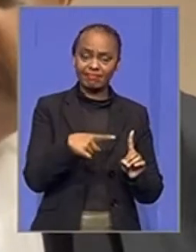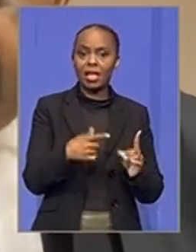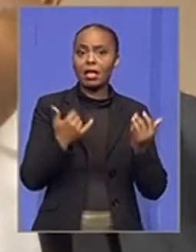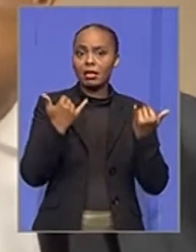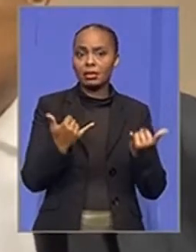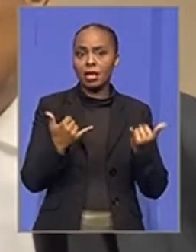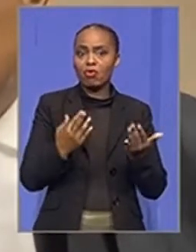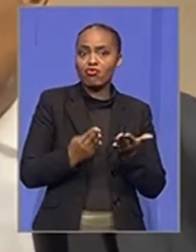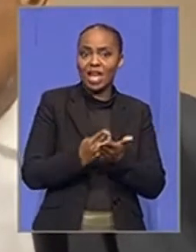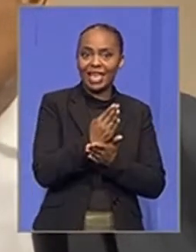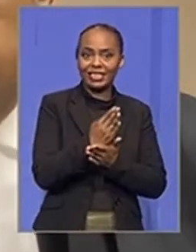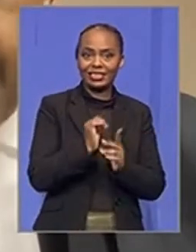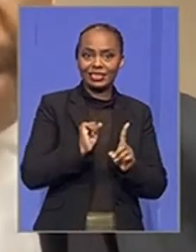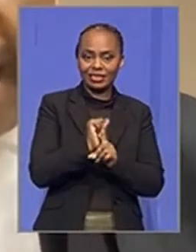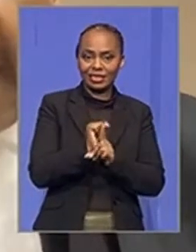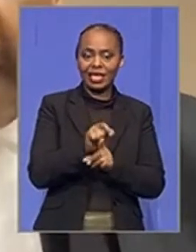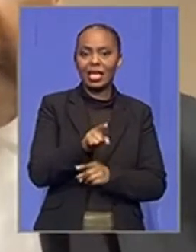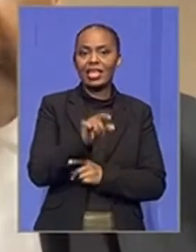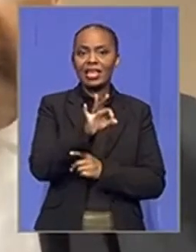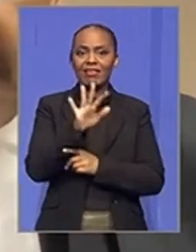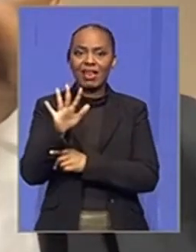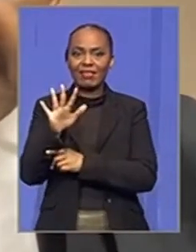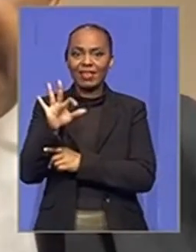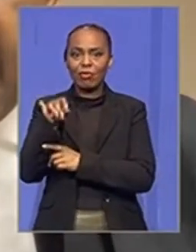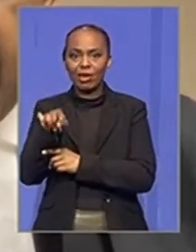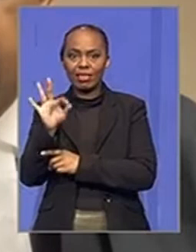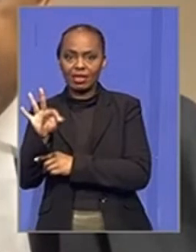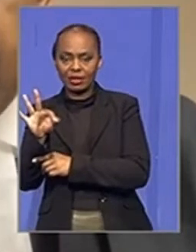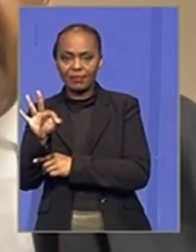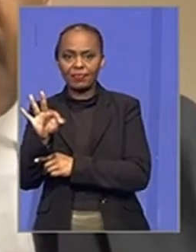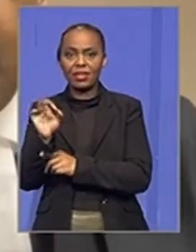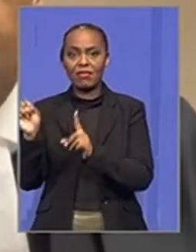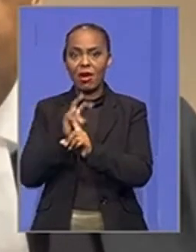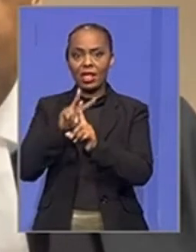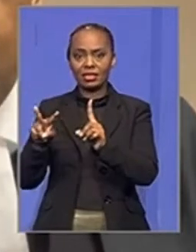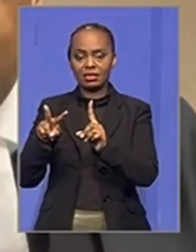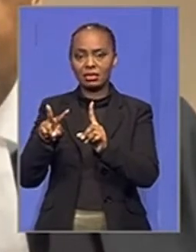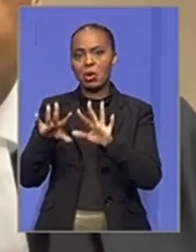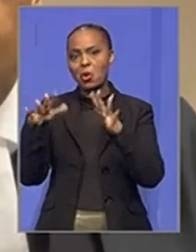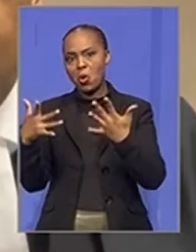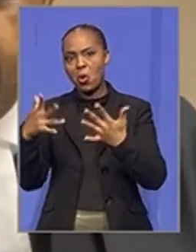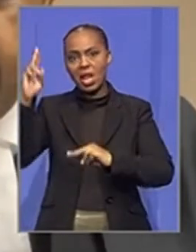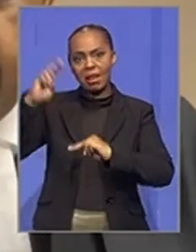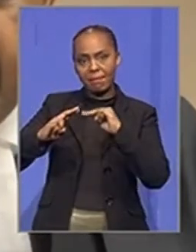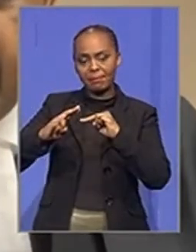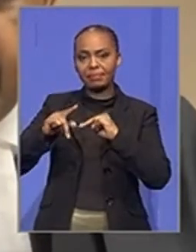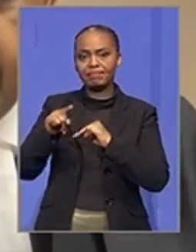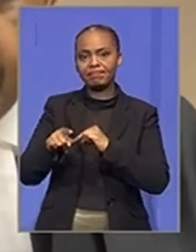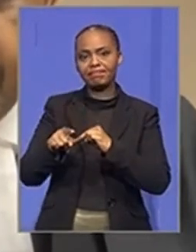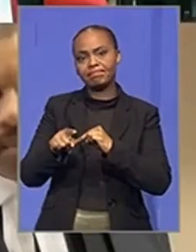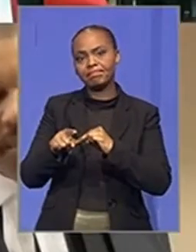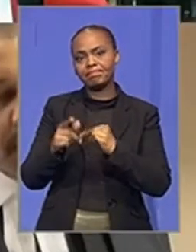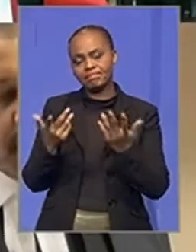his rights in terms of 35(3) are violated or limited, to put it